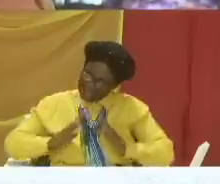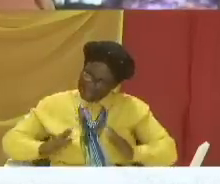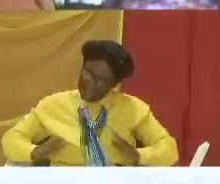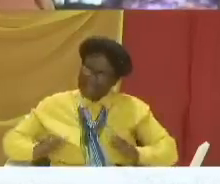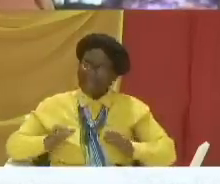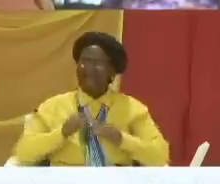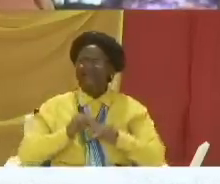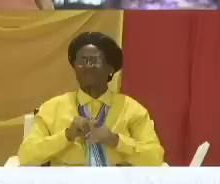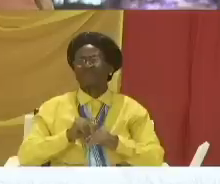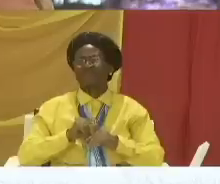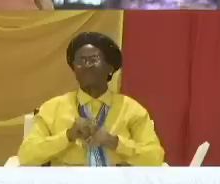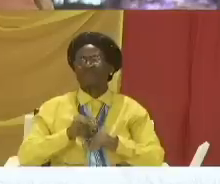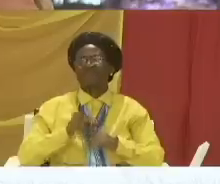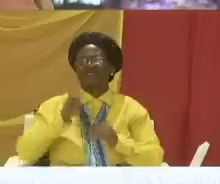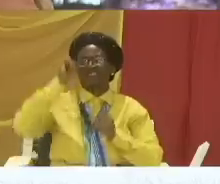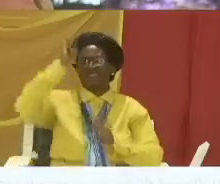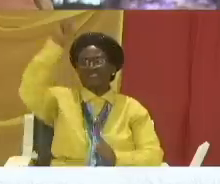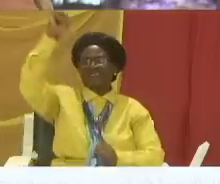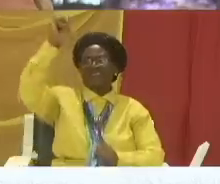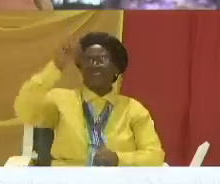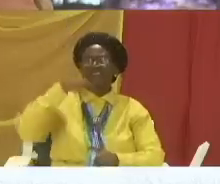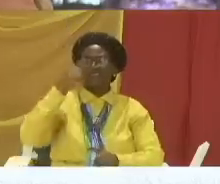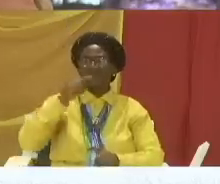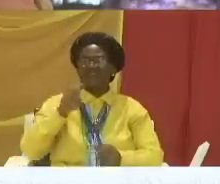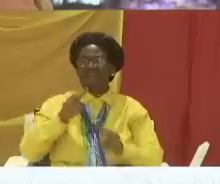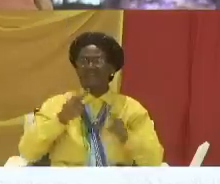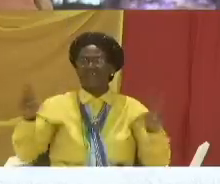He said, very soon,